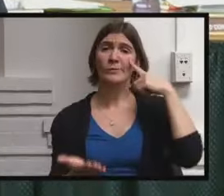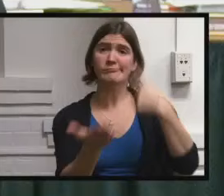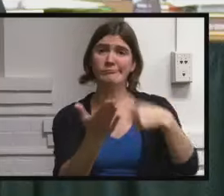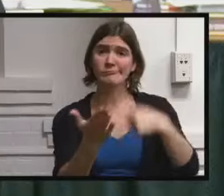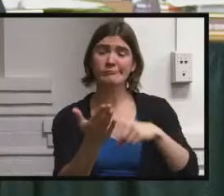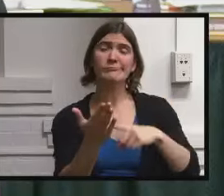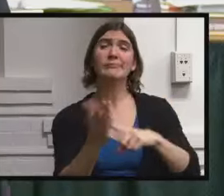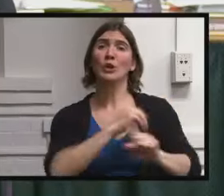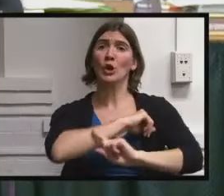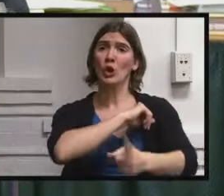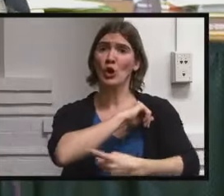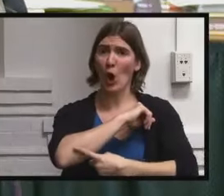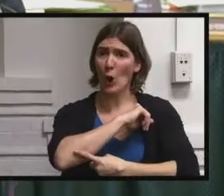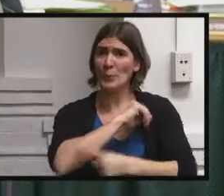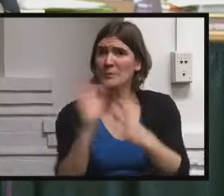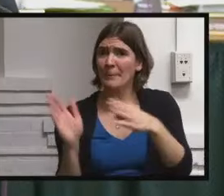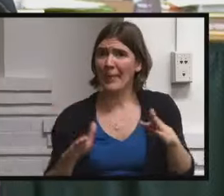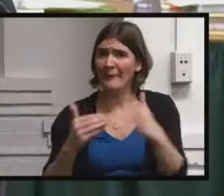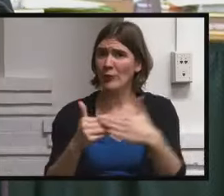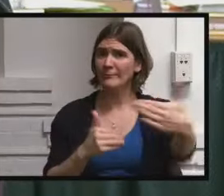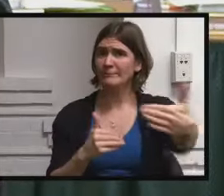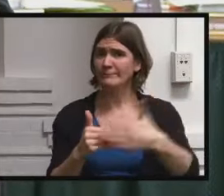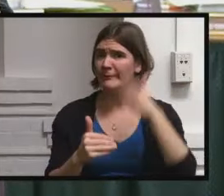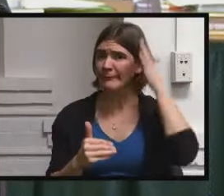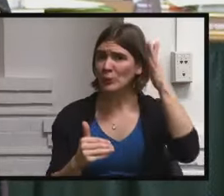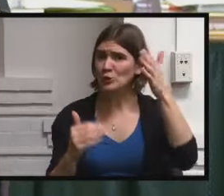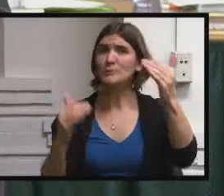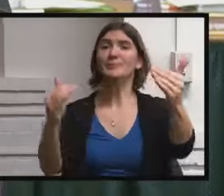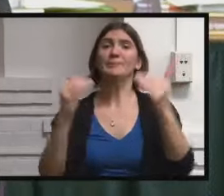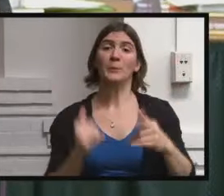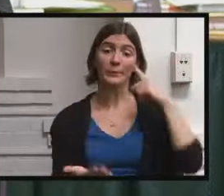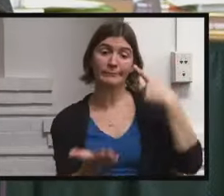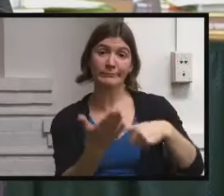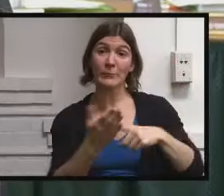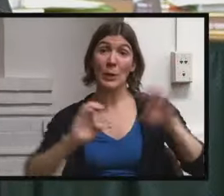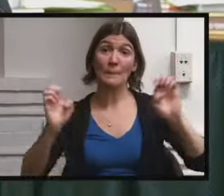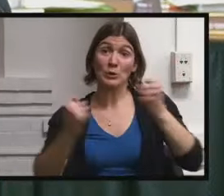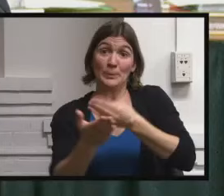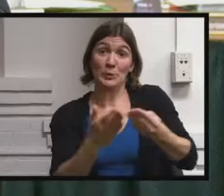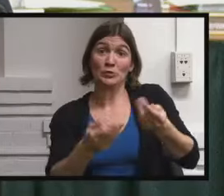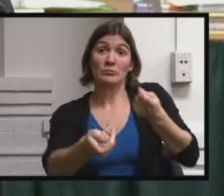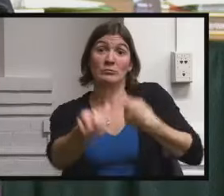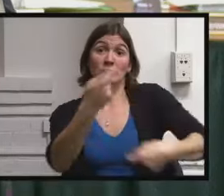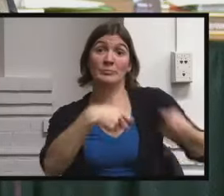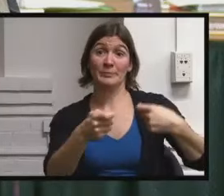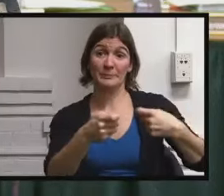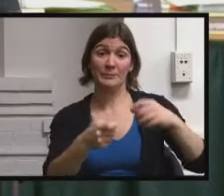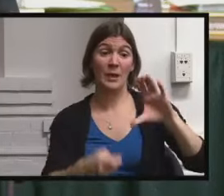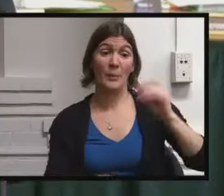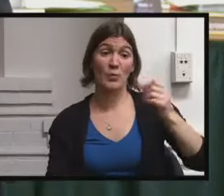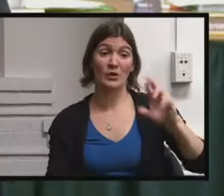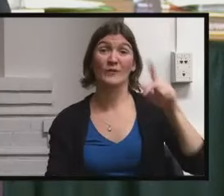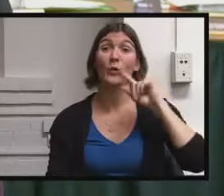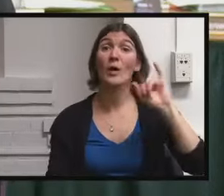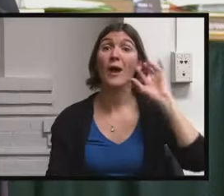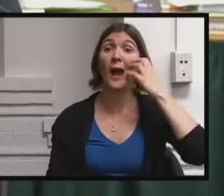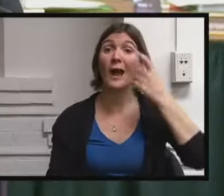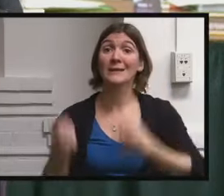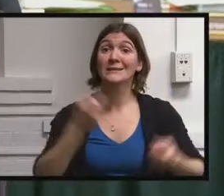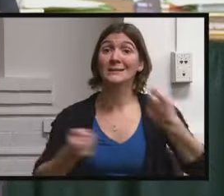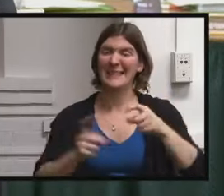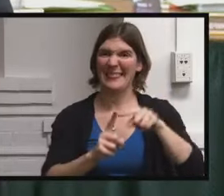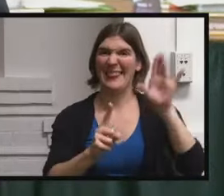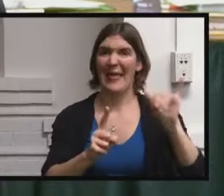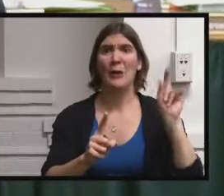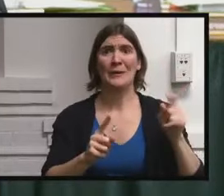Wyndham Solid Waste District, ratifying the town manager's approval of emergency purchase of replacement compressor at the Nelson Withington Skating